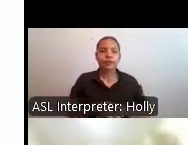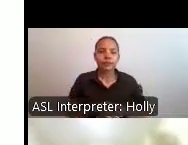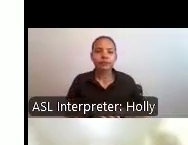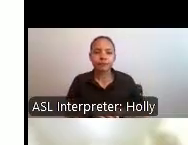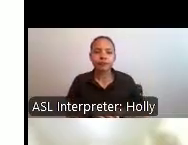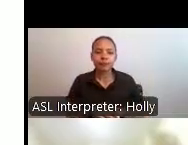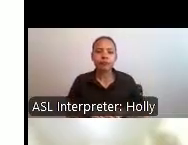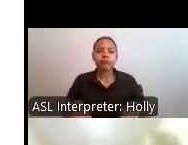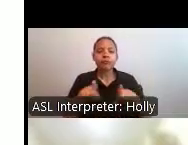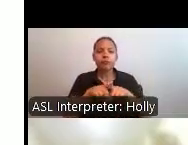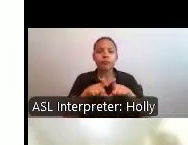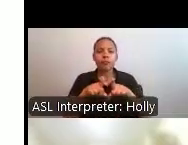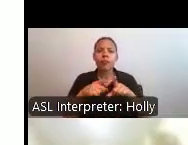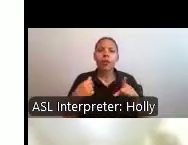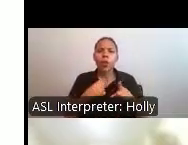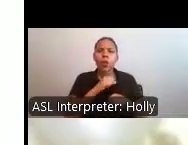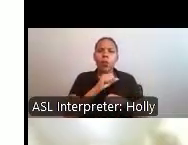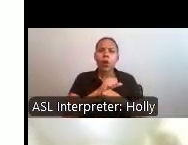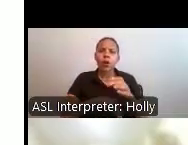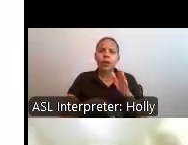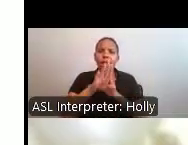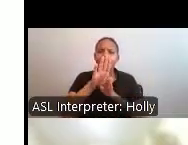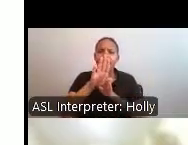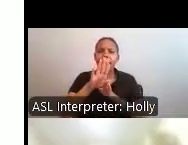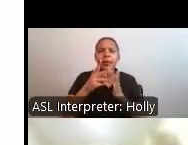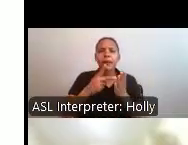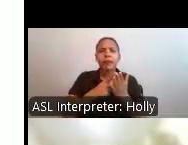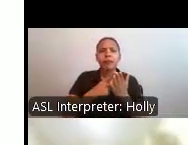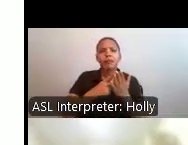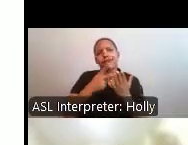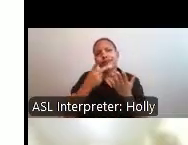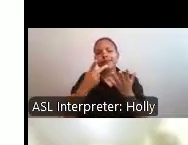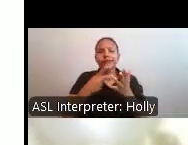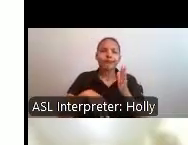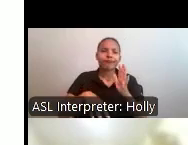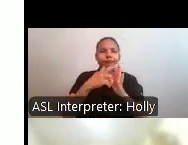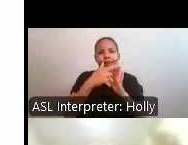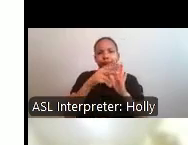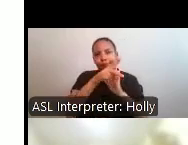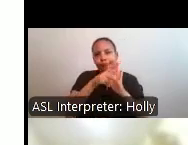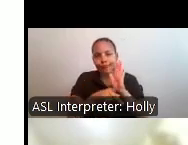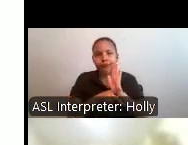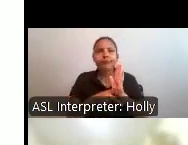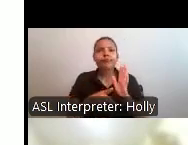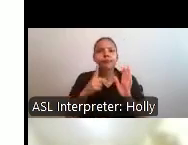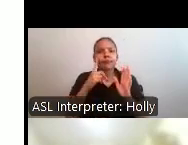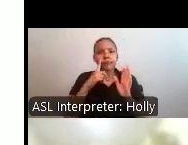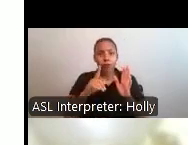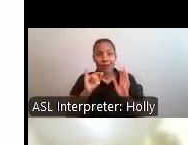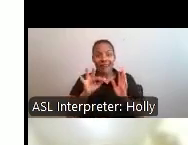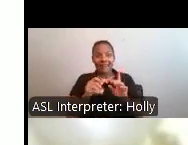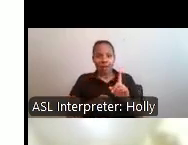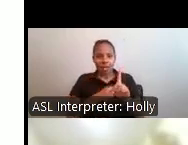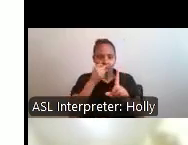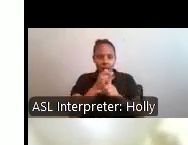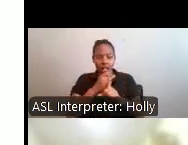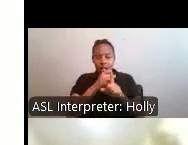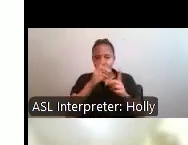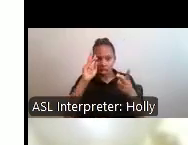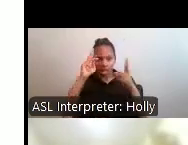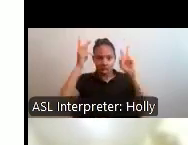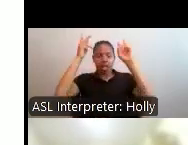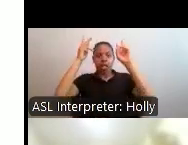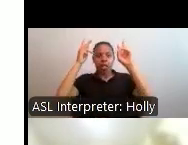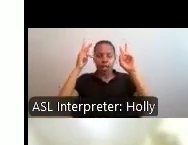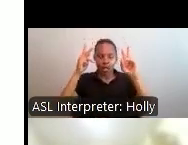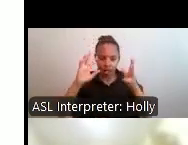developing a protocol for when customers might be in crisis at the Career Centers, which we've had happen before. So we have staff here who are experienced